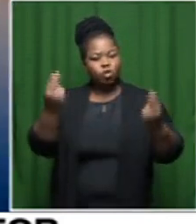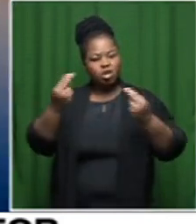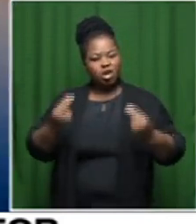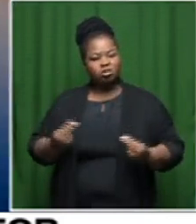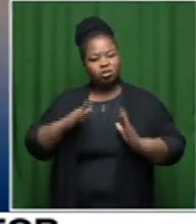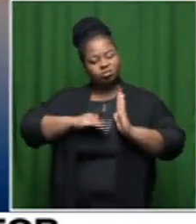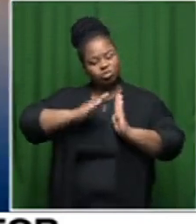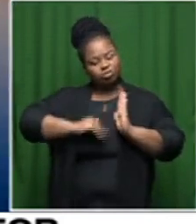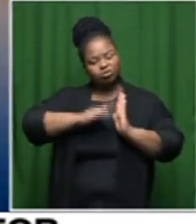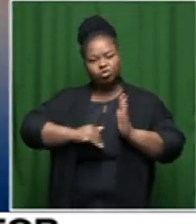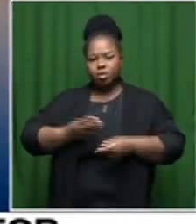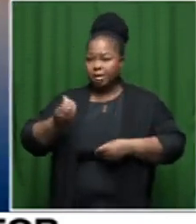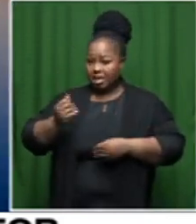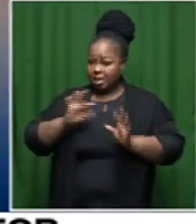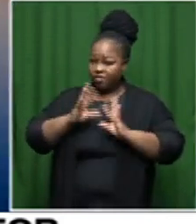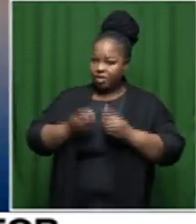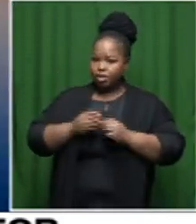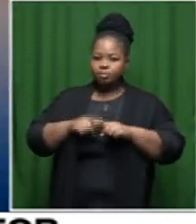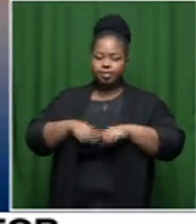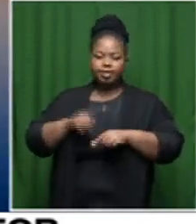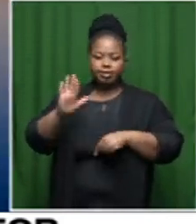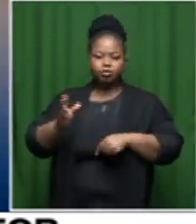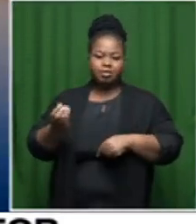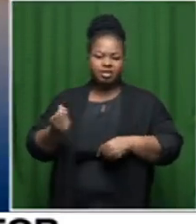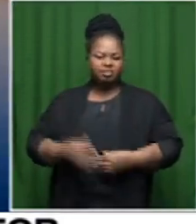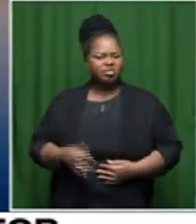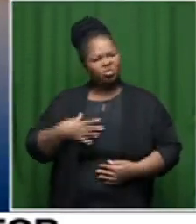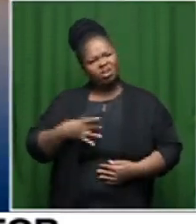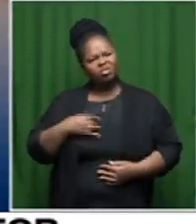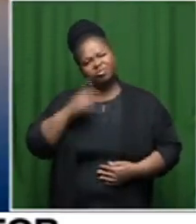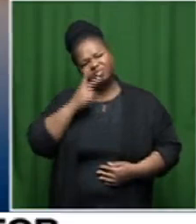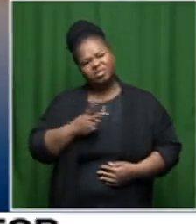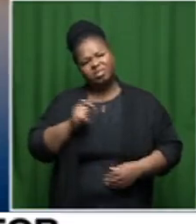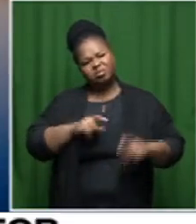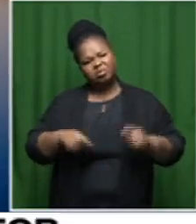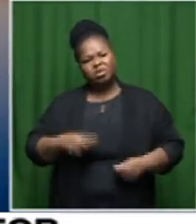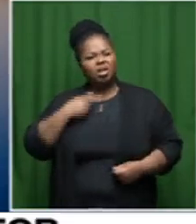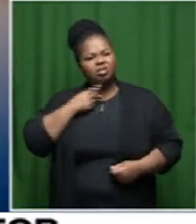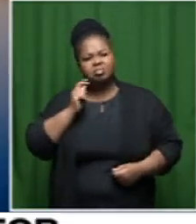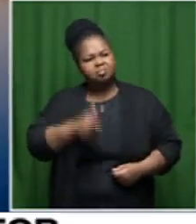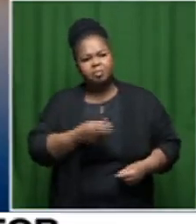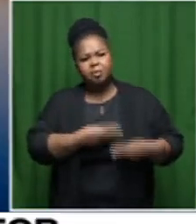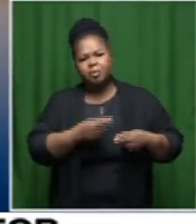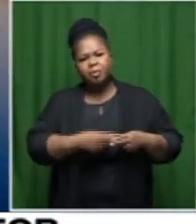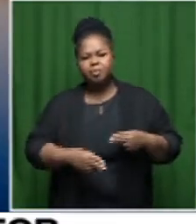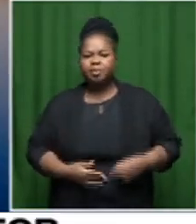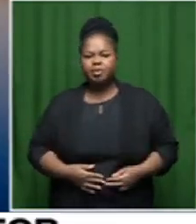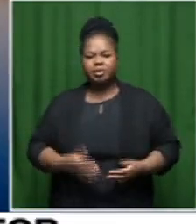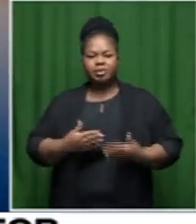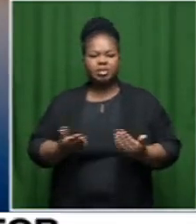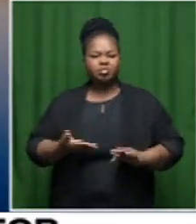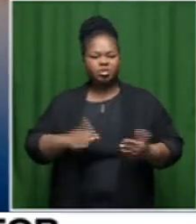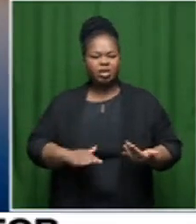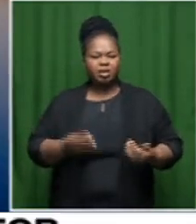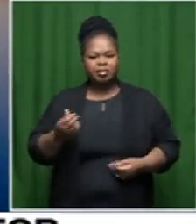life, it all boils down to pricing. So what I didn't like to see is artists struggling to pay their rent, artists, dying broke.